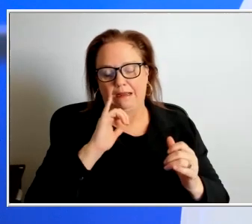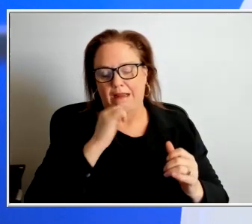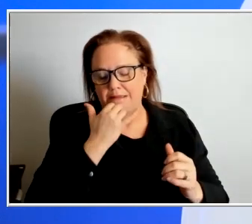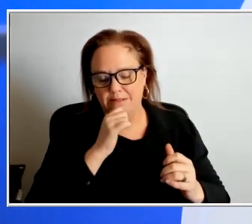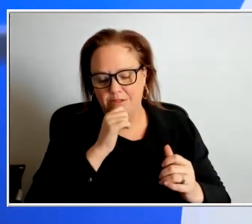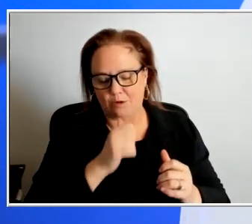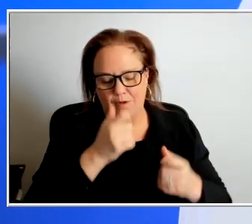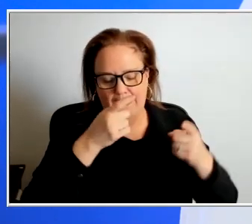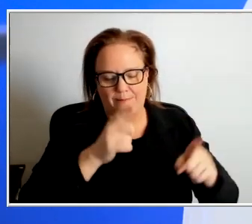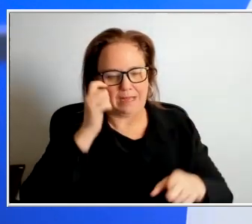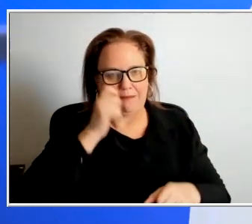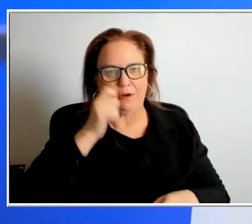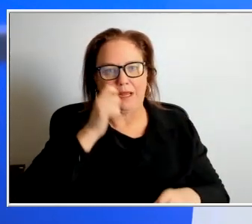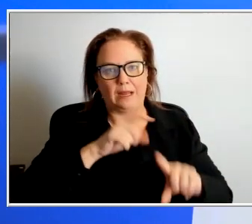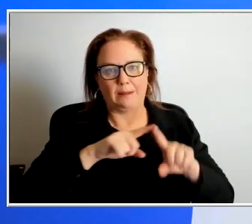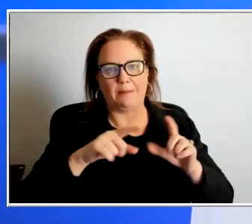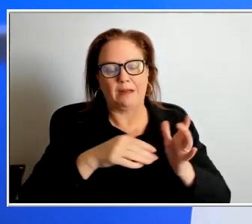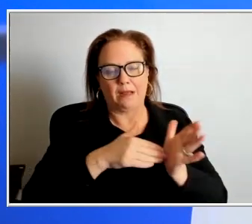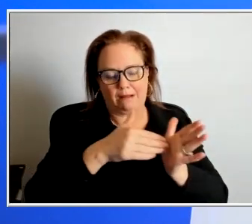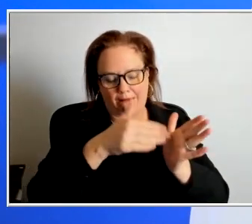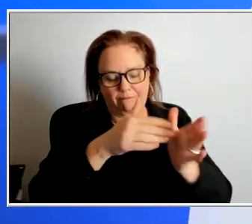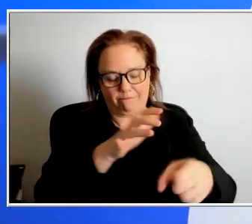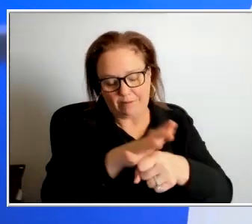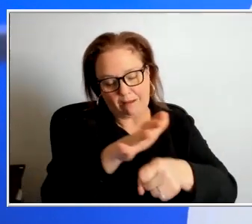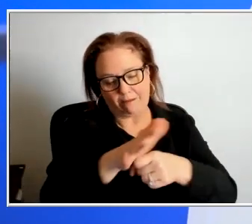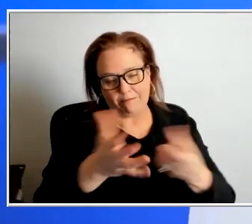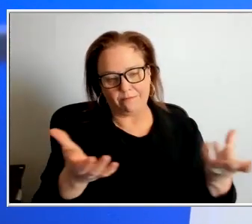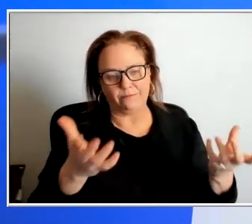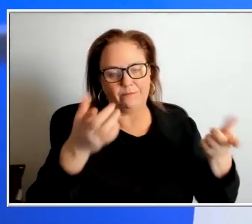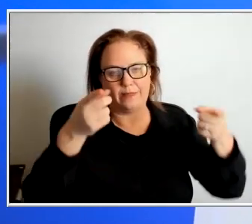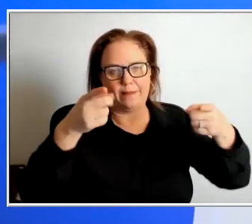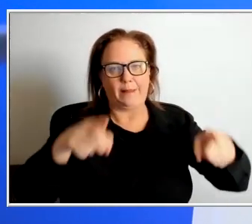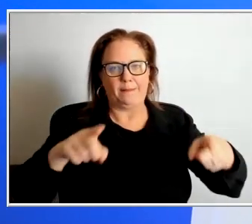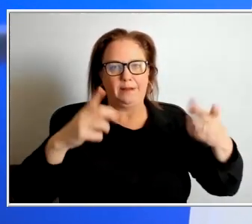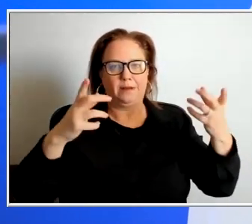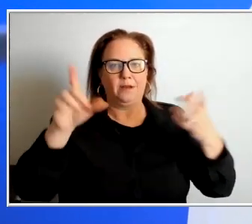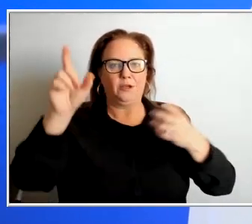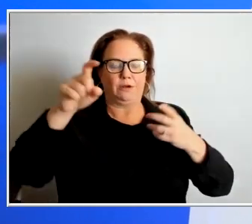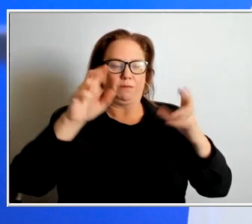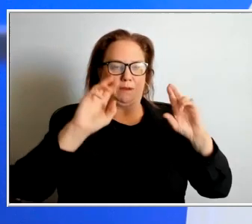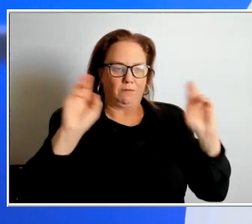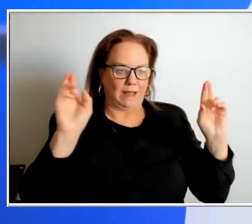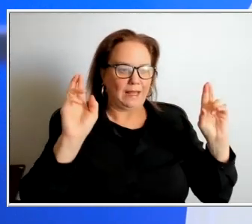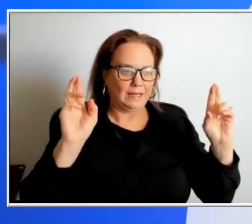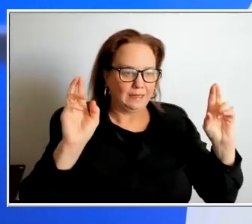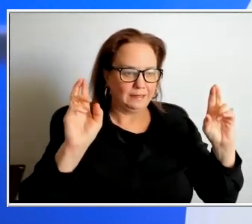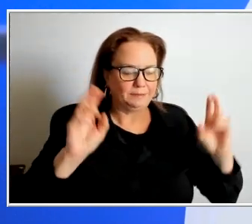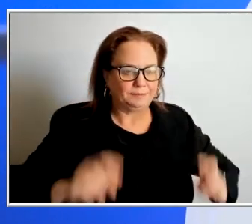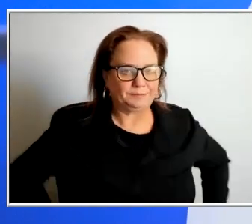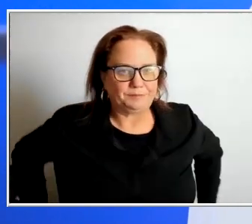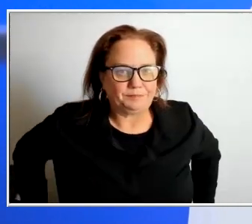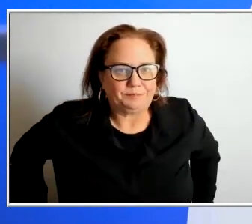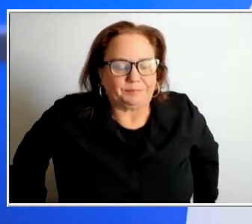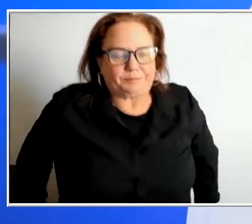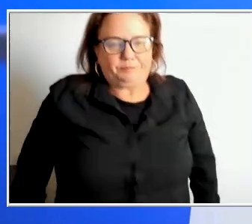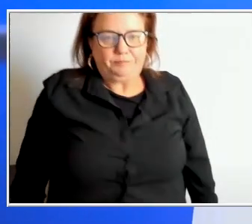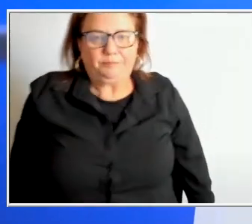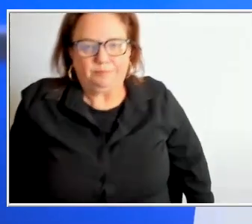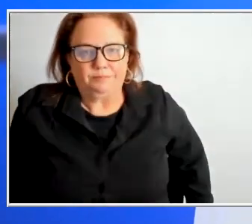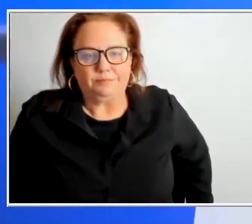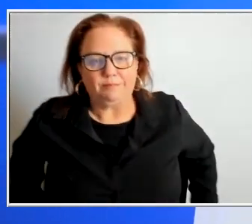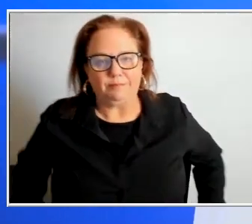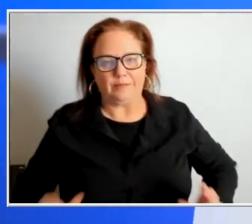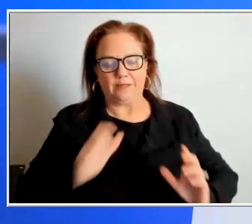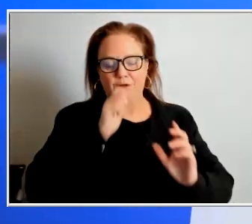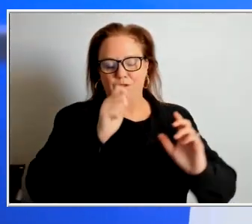day, but they happen frequently enough that you have to be prepared for them, and there's not a